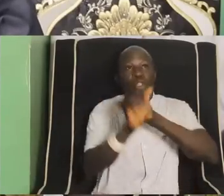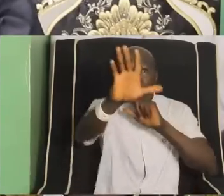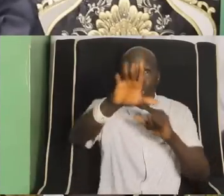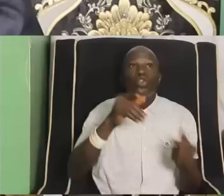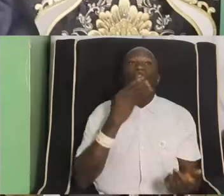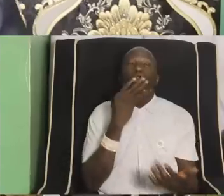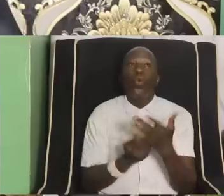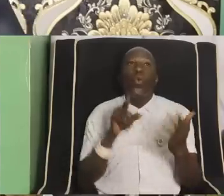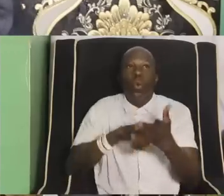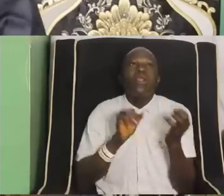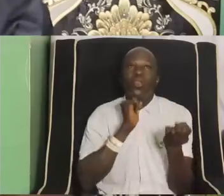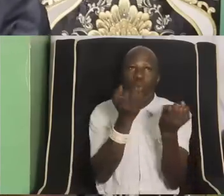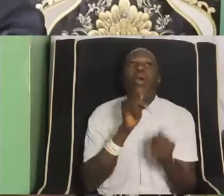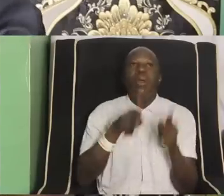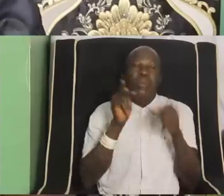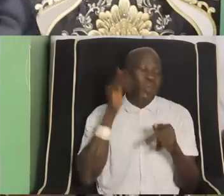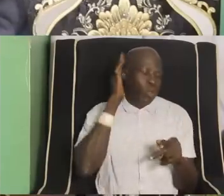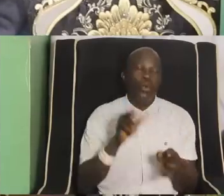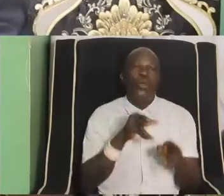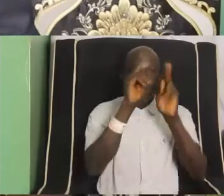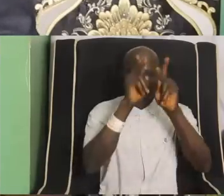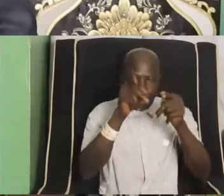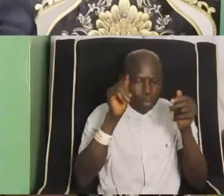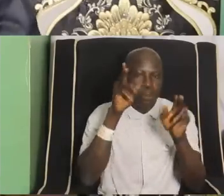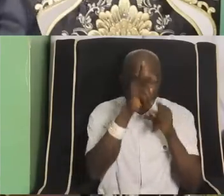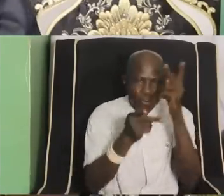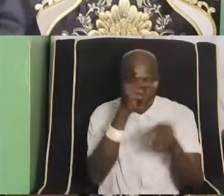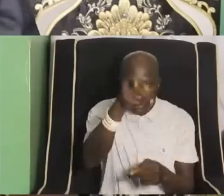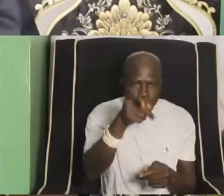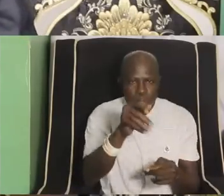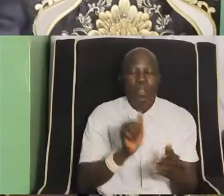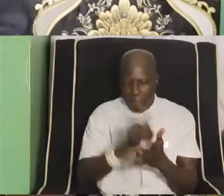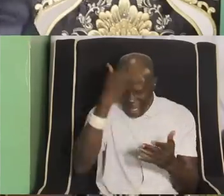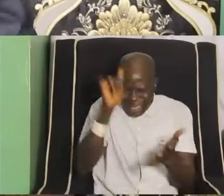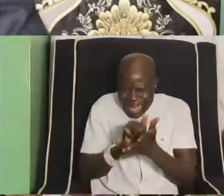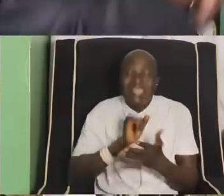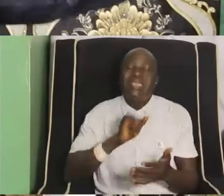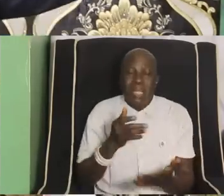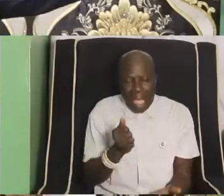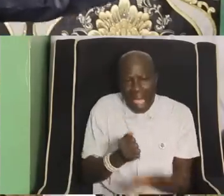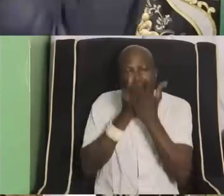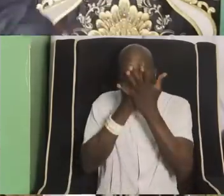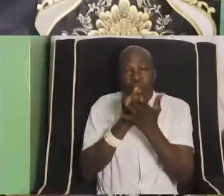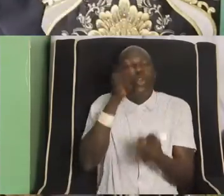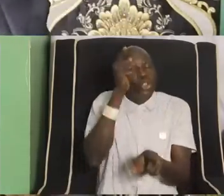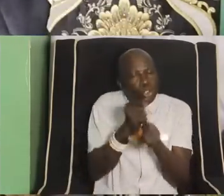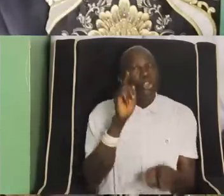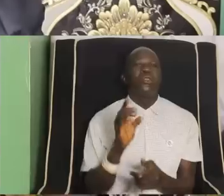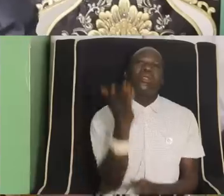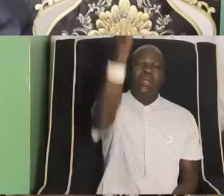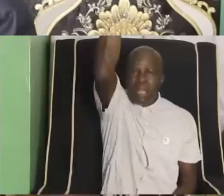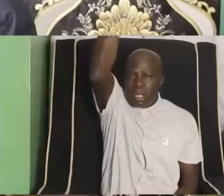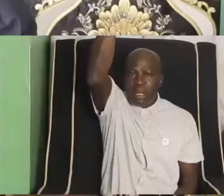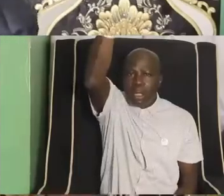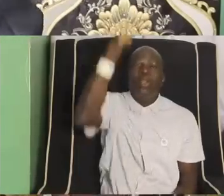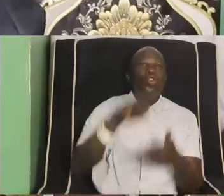to rot. I hear them at war. And people will be watching you. Bad. Your way out. That's hell. Just lift up your hand to